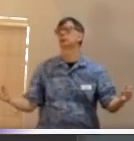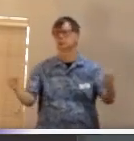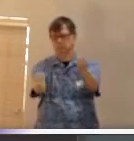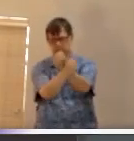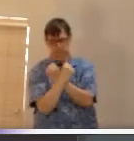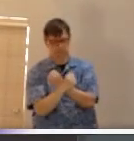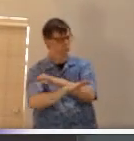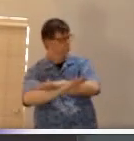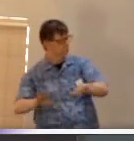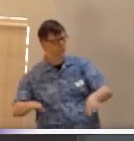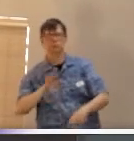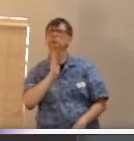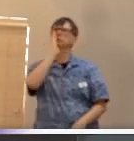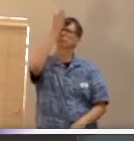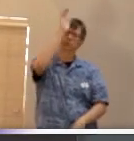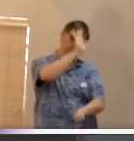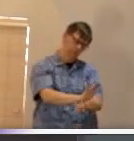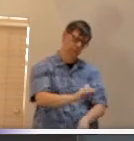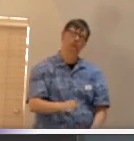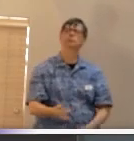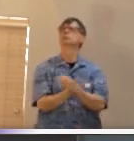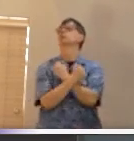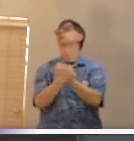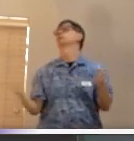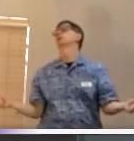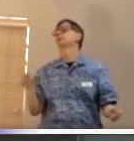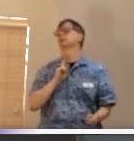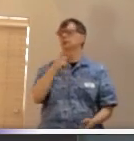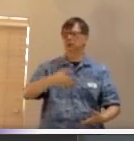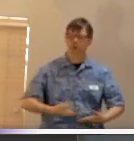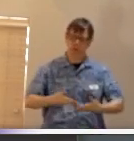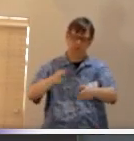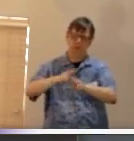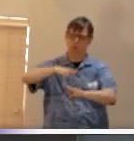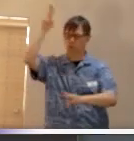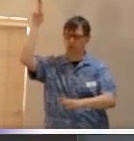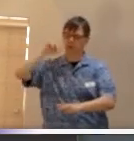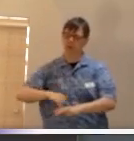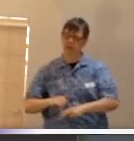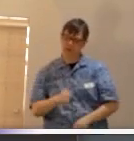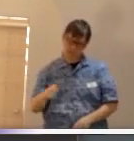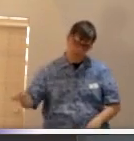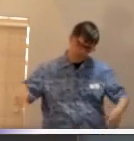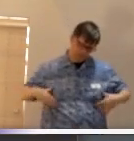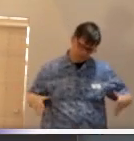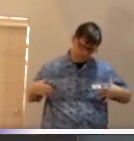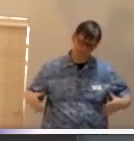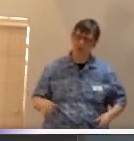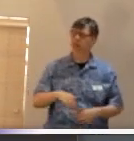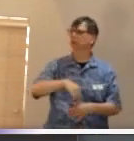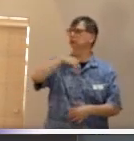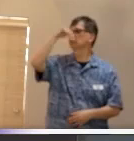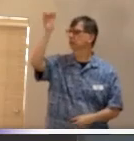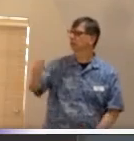Bondage is not God ordained. Freedom is the birthright of every living soul. This